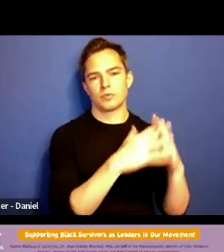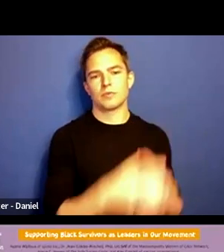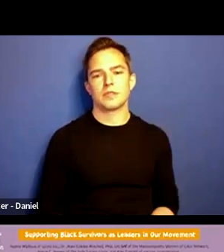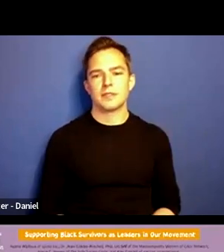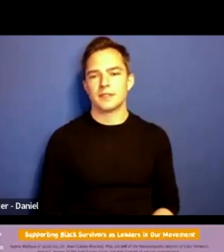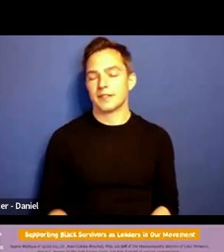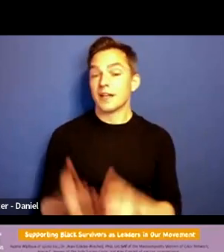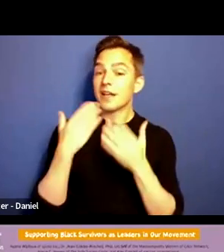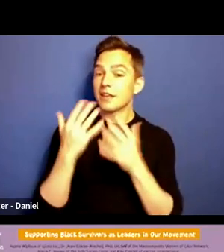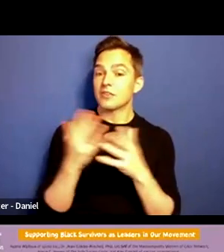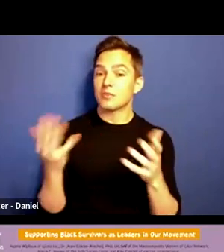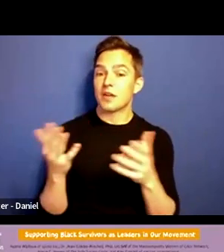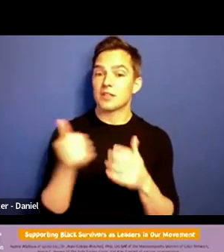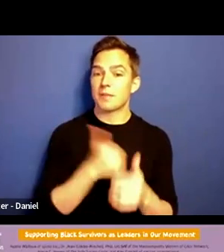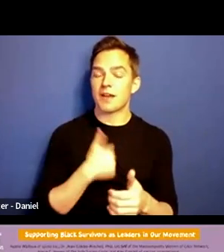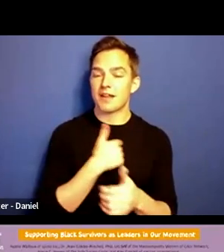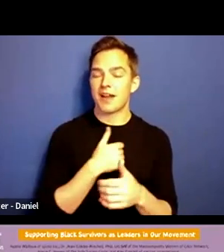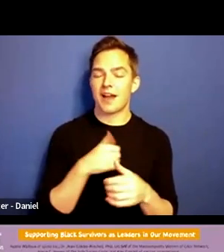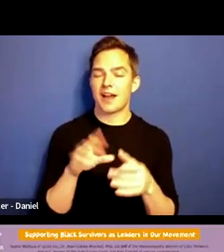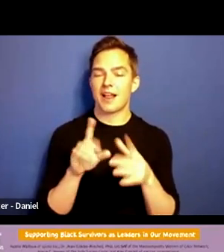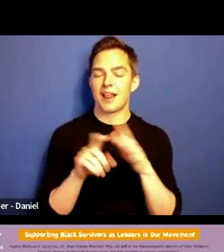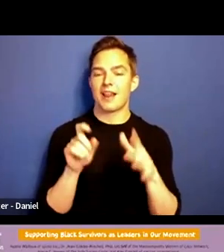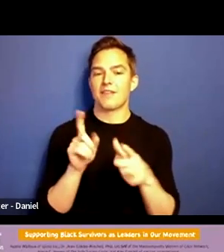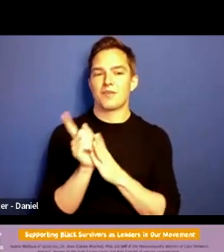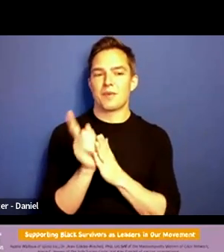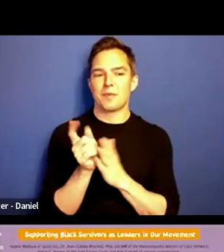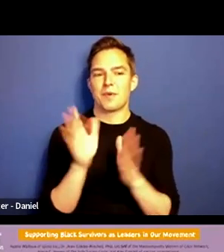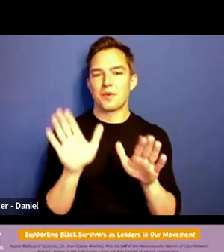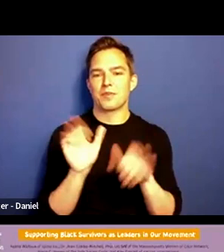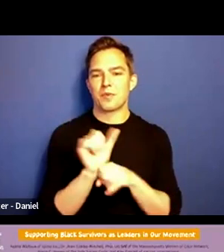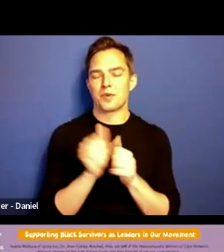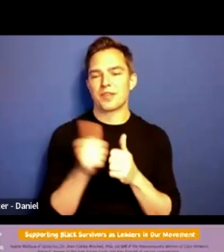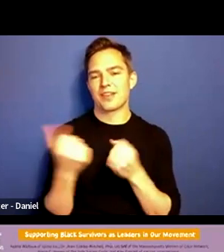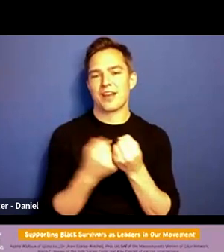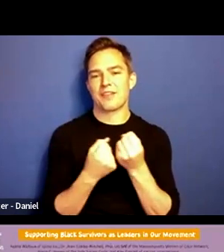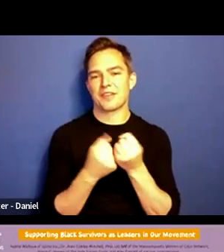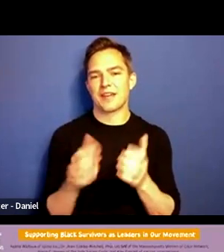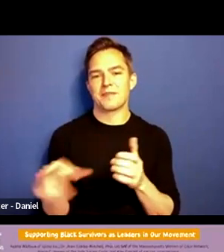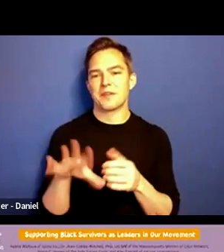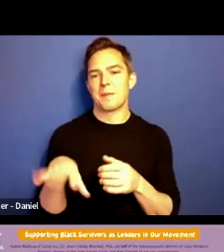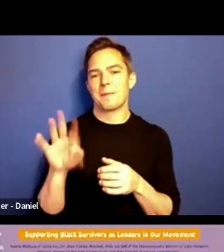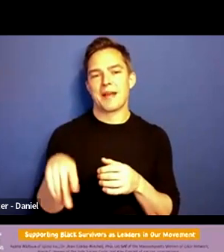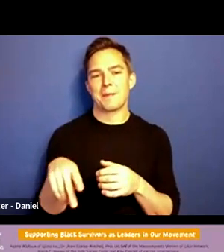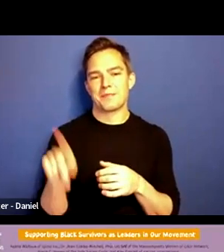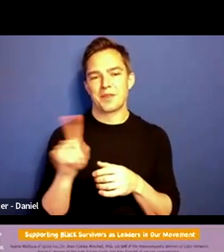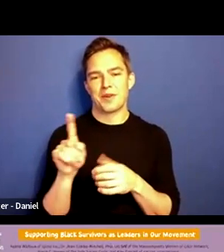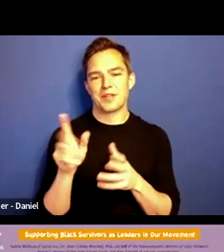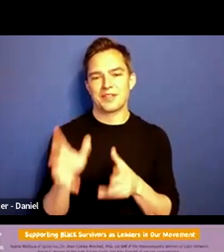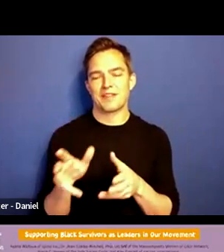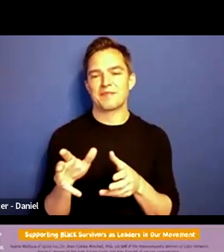Thank you so much. And apologies, I cut out for a second, but the wonderful thing about working with other advocates is you just pick up and go when